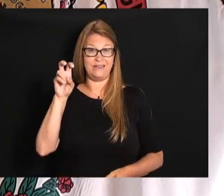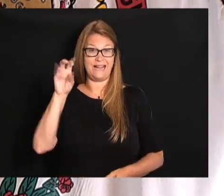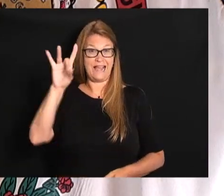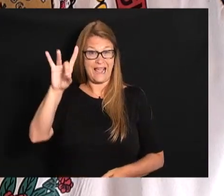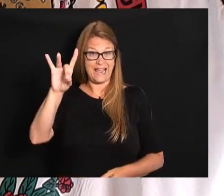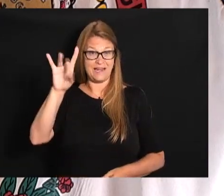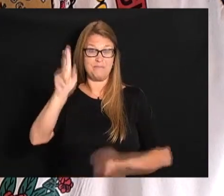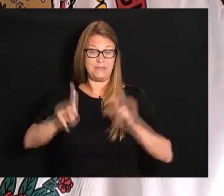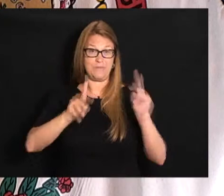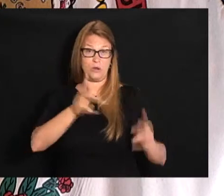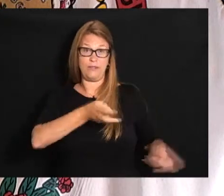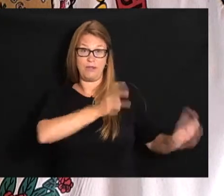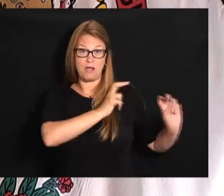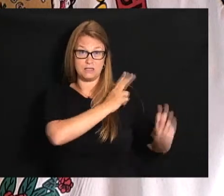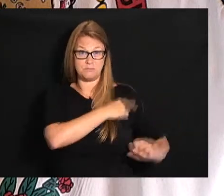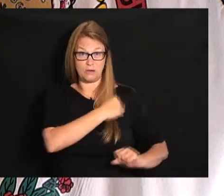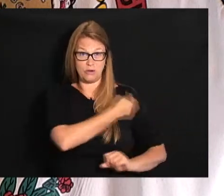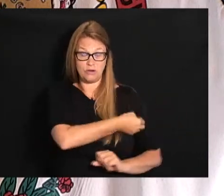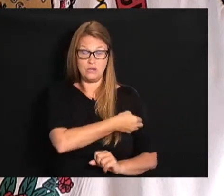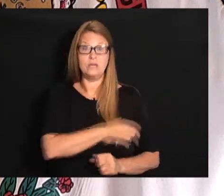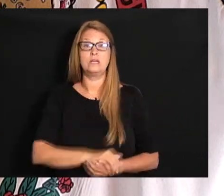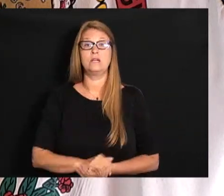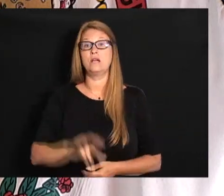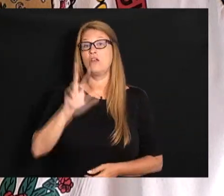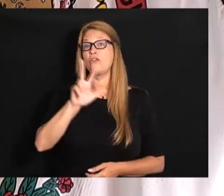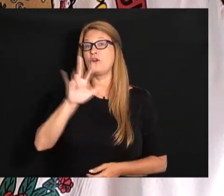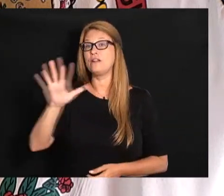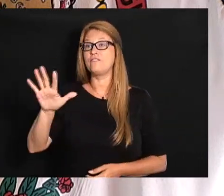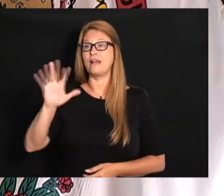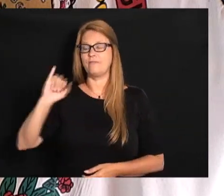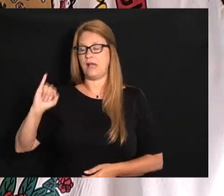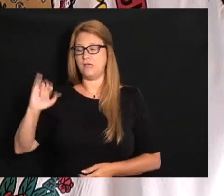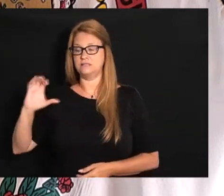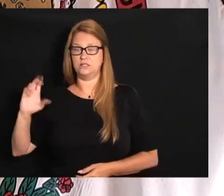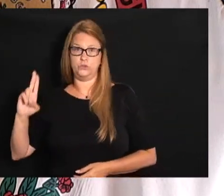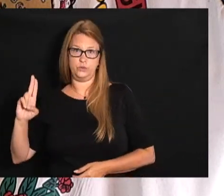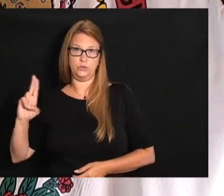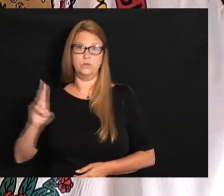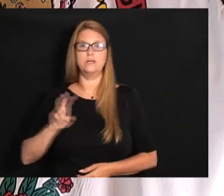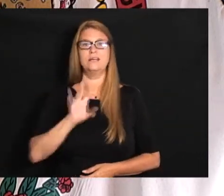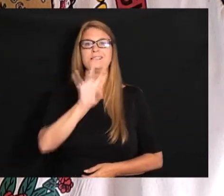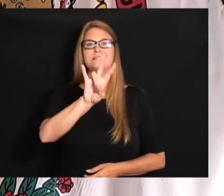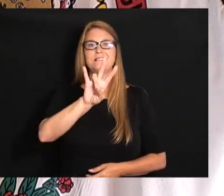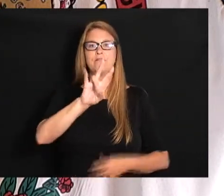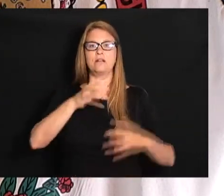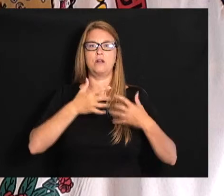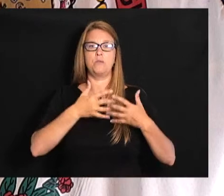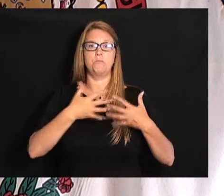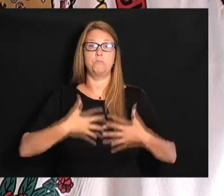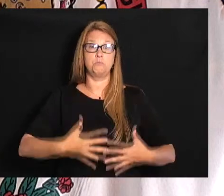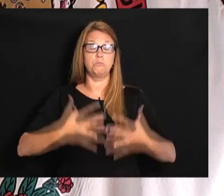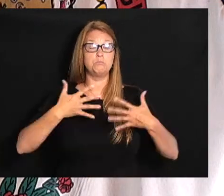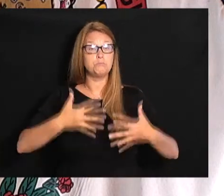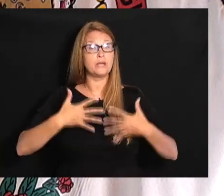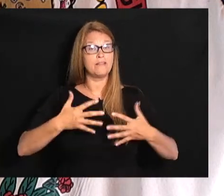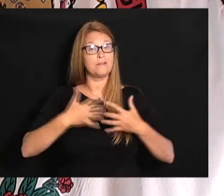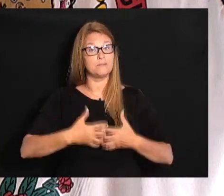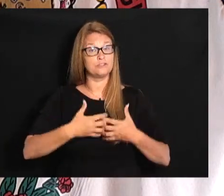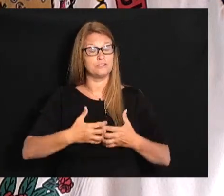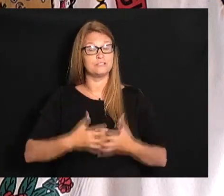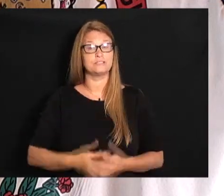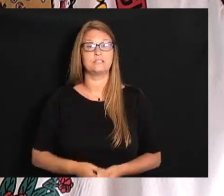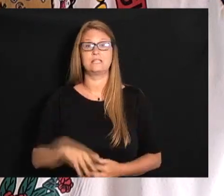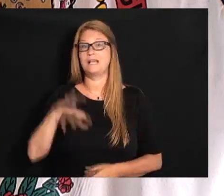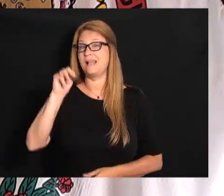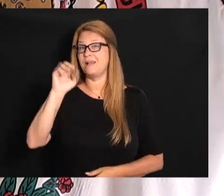people hospitalized now in West Virginia, 35 in the ICU units and 7 on ventilators. Our map continues